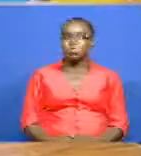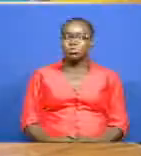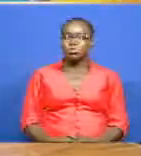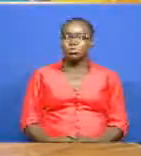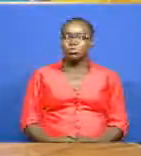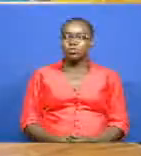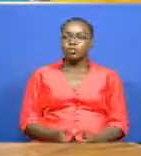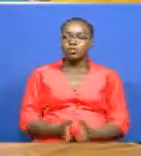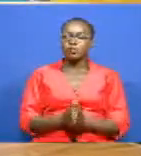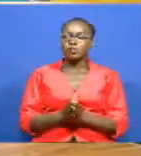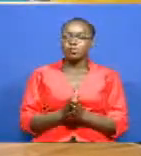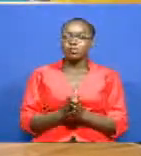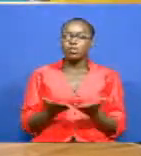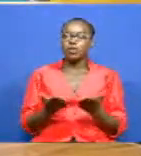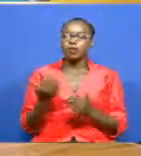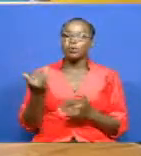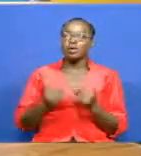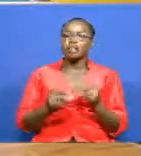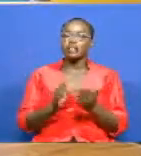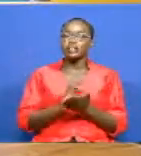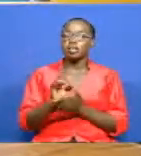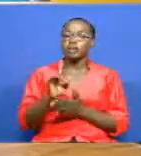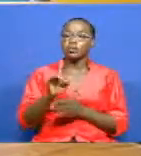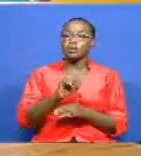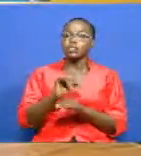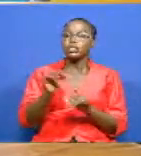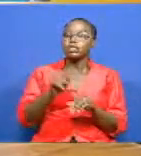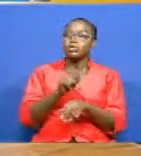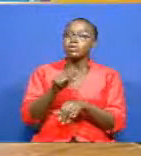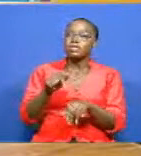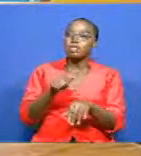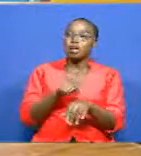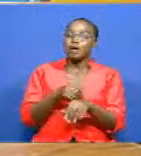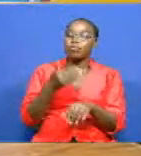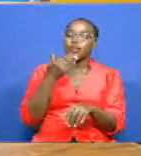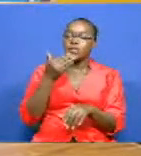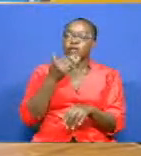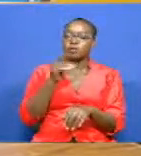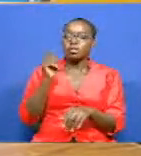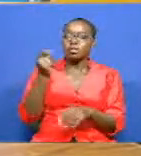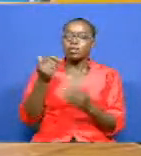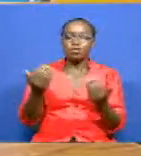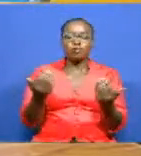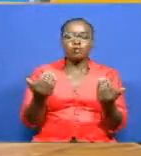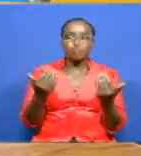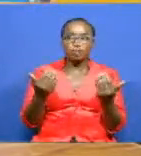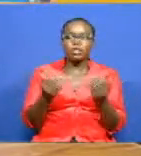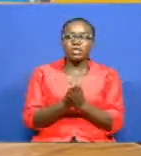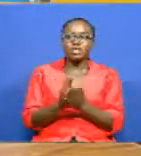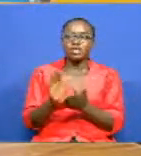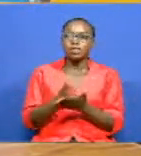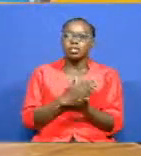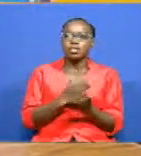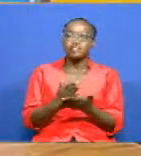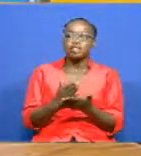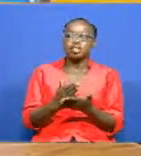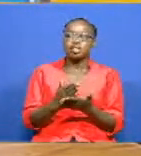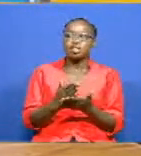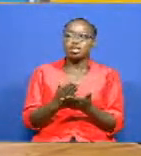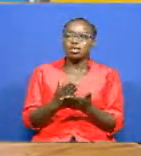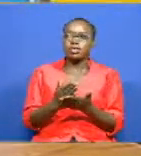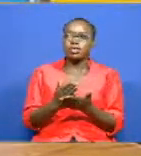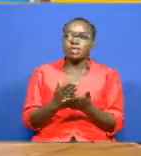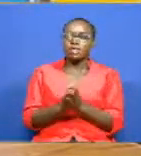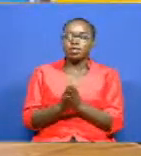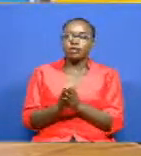Very well, it's time for us to wrap up Channel One News Hour tonight. As always, thank you, Kenya, for watching and, of course, sharing with me your feedback. I